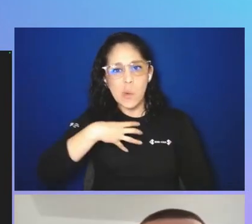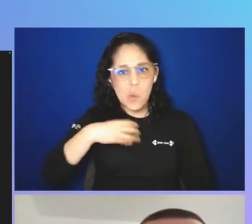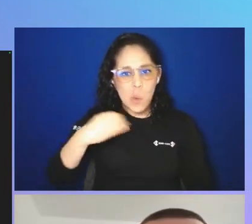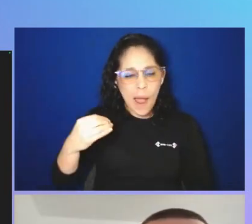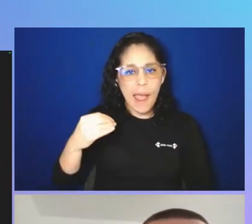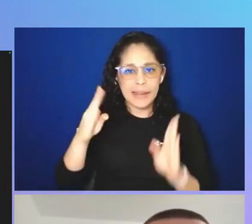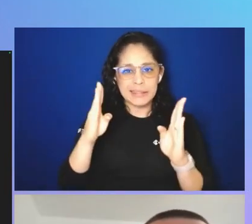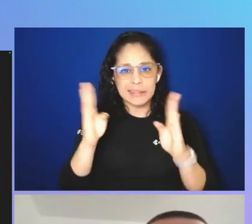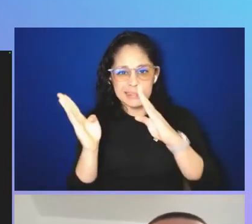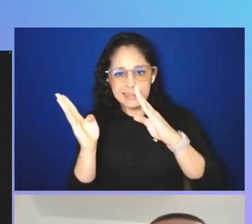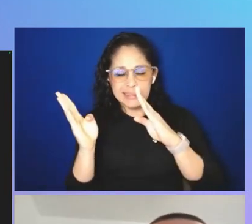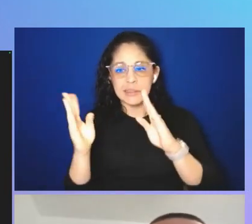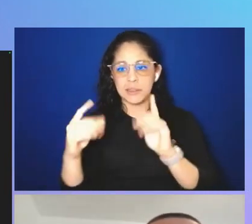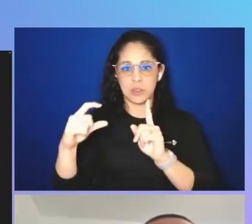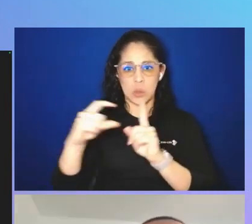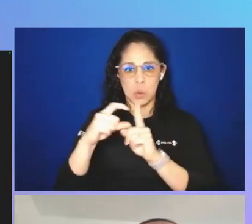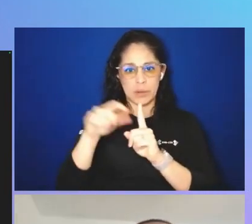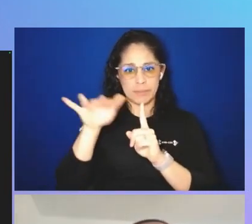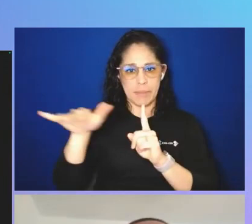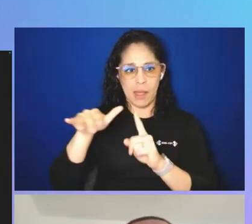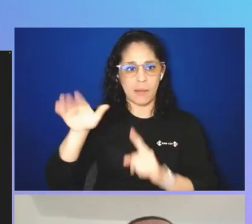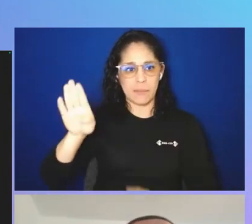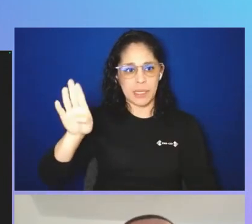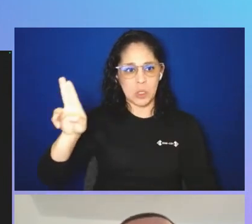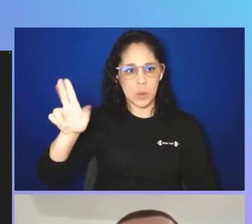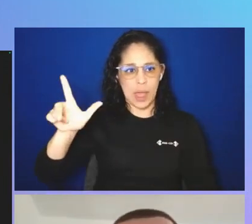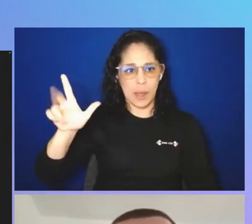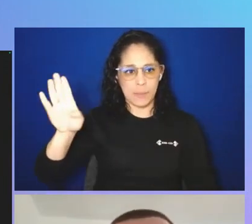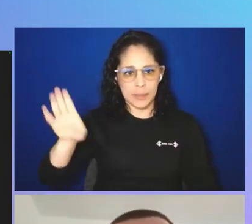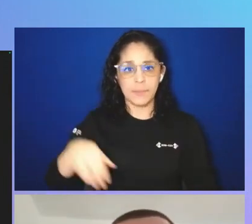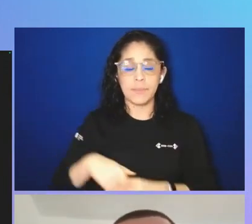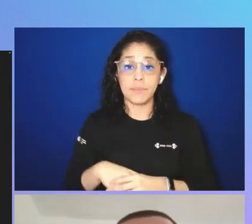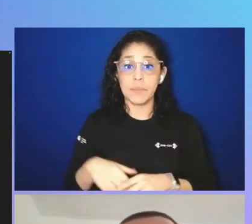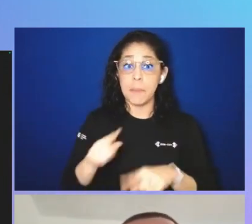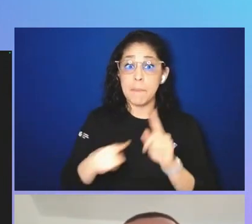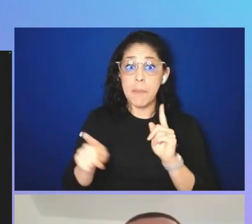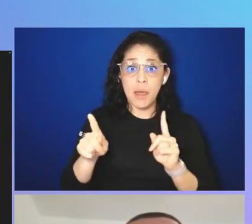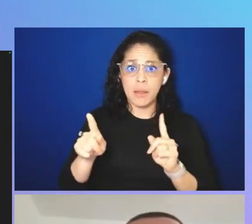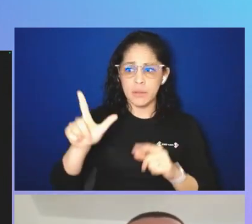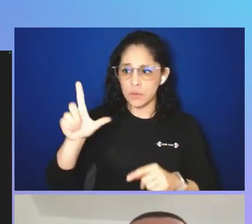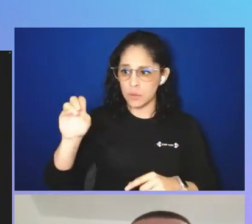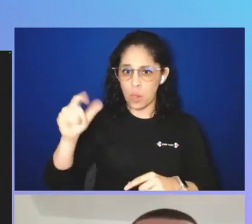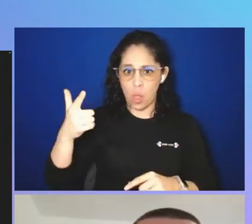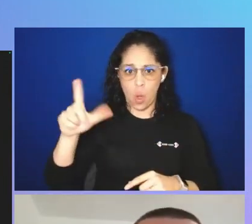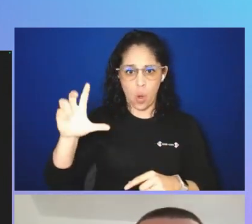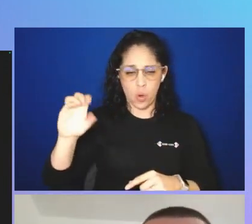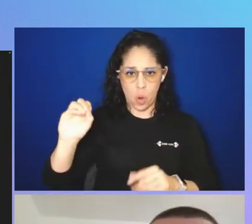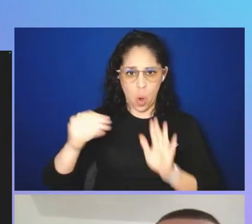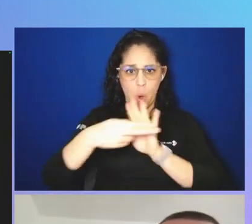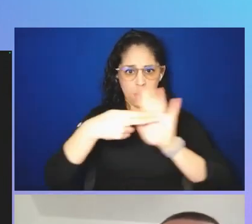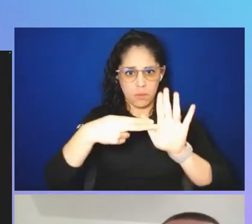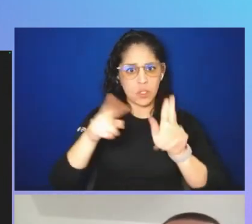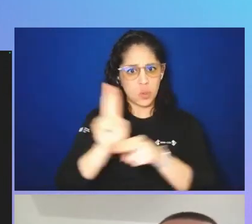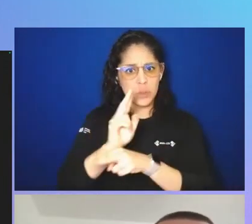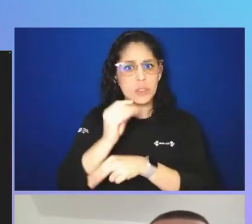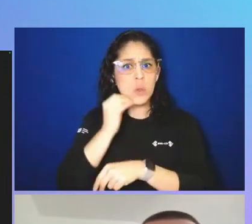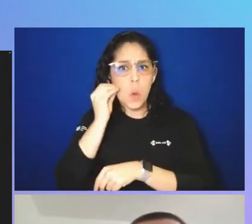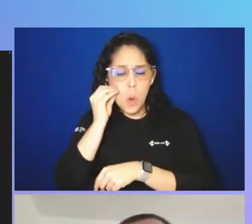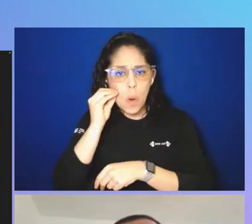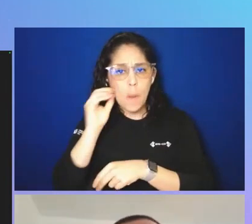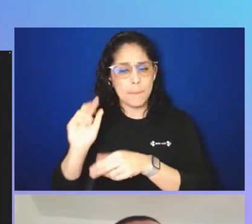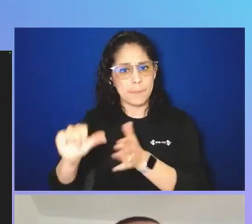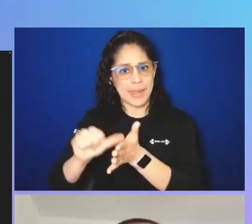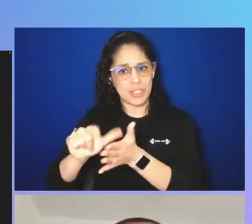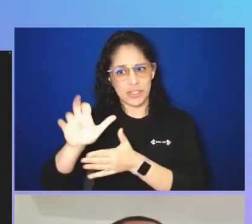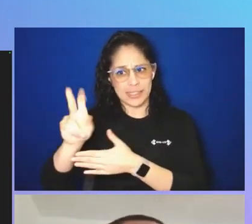bulb. But the logo was used as the homepage link, meaning it should describe the link's destination. And this